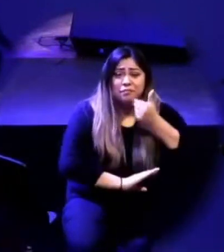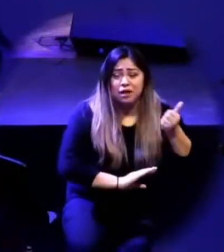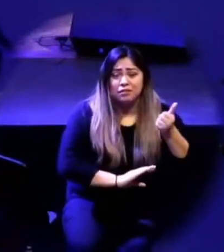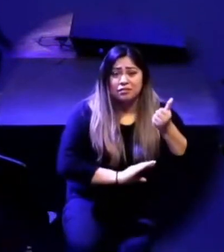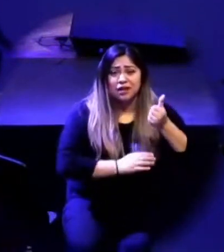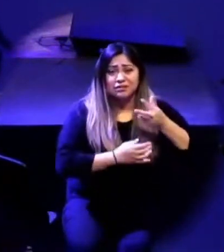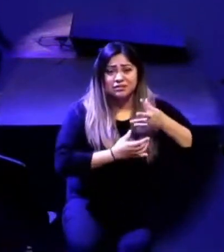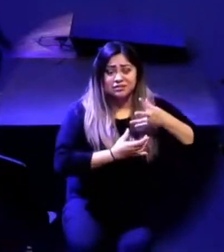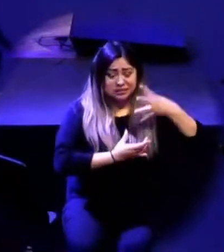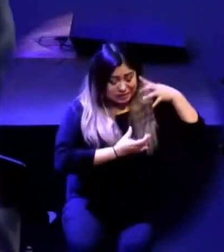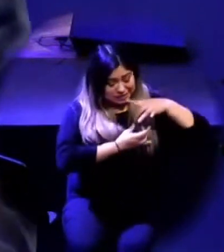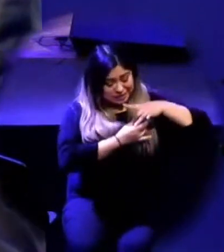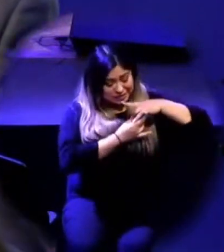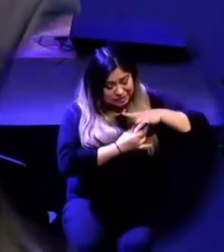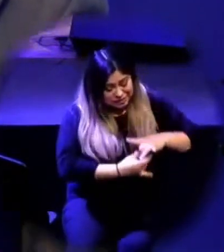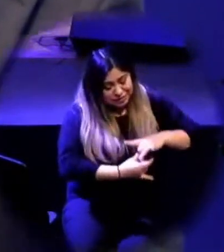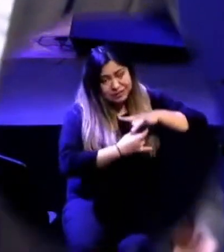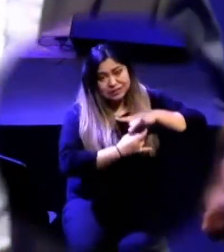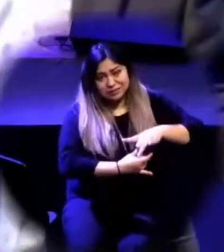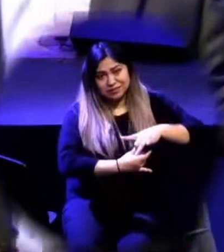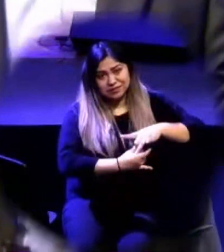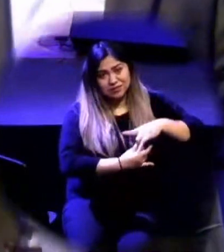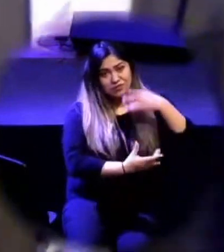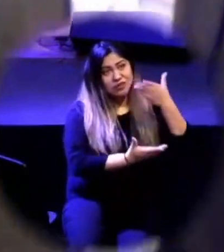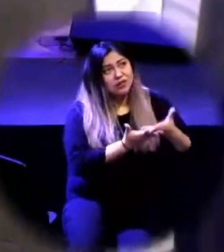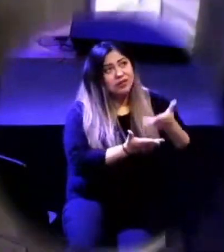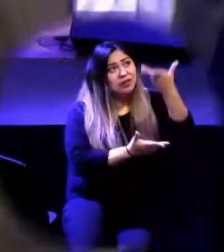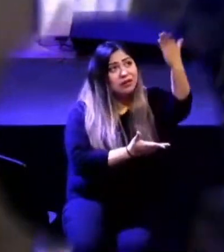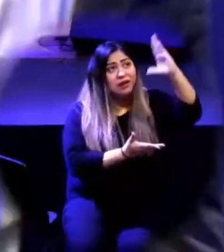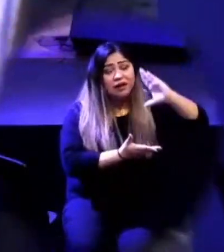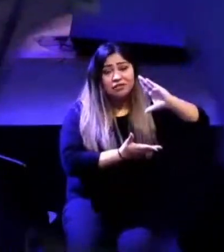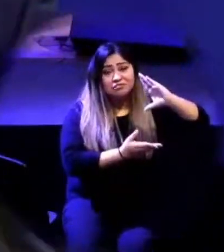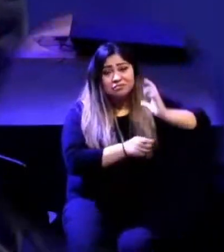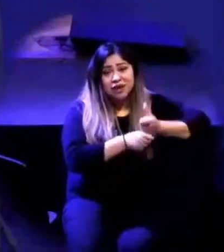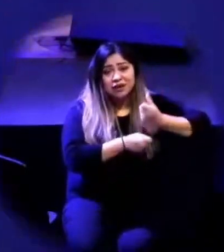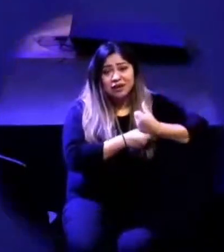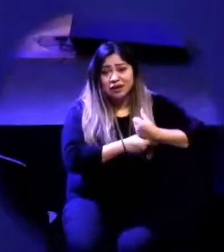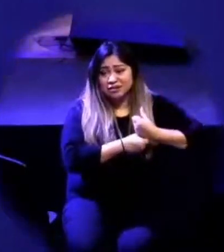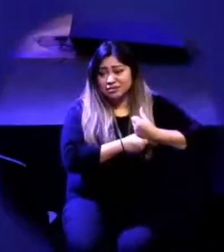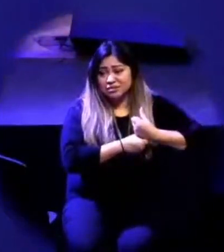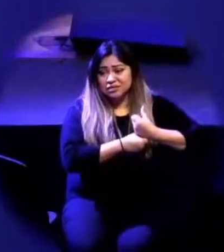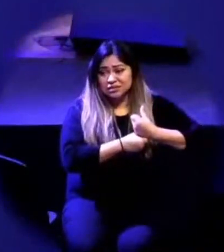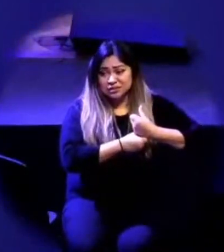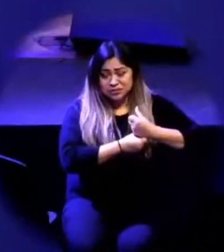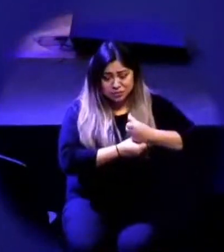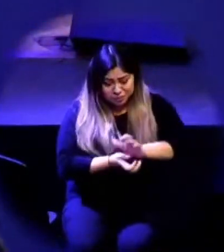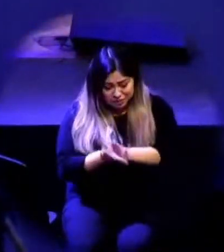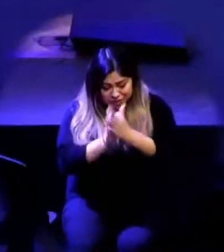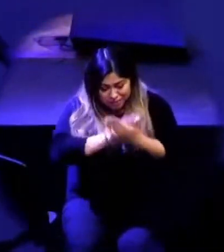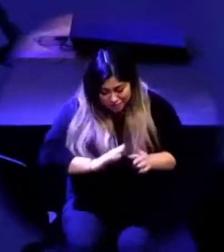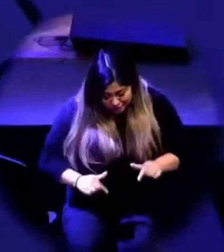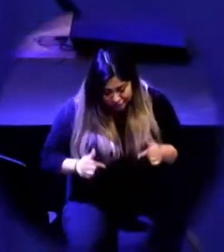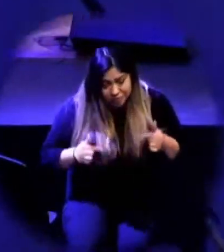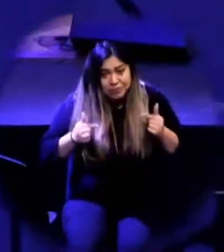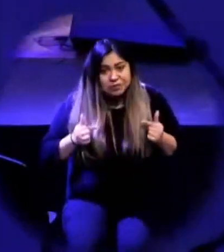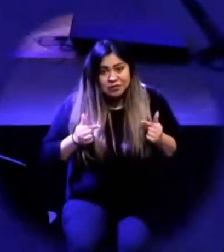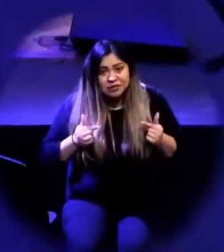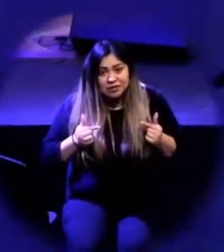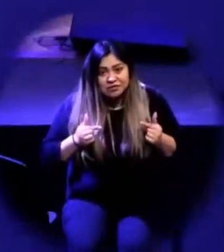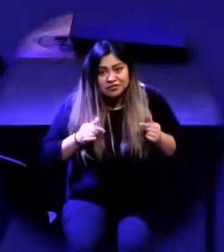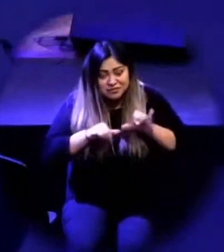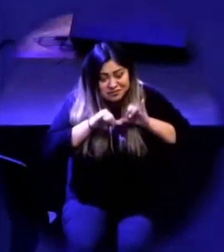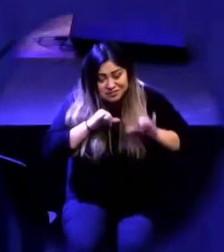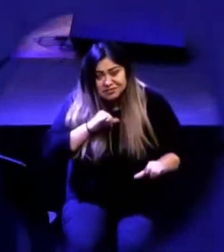that God made us to be alive. And when we are alive and experiencing the gifts of